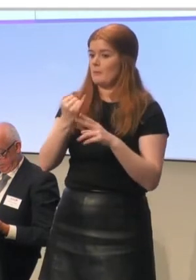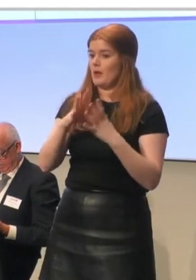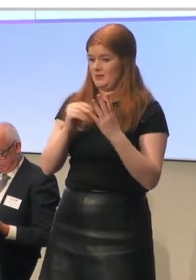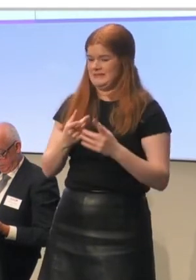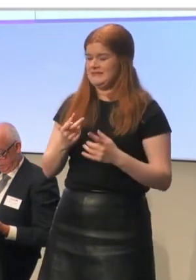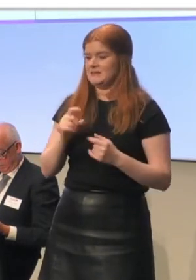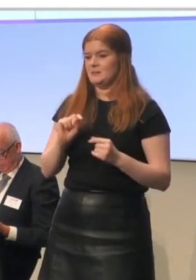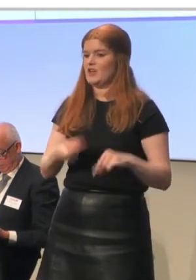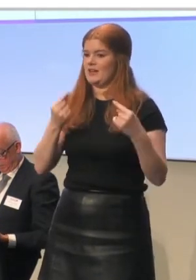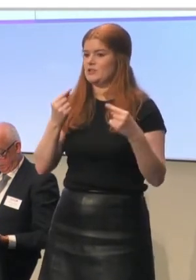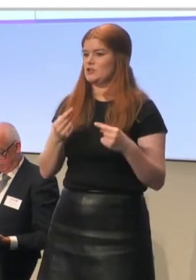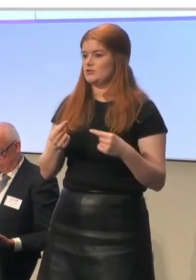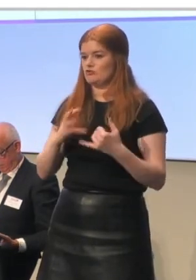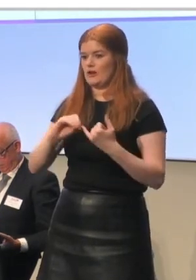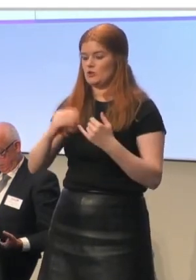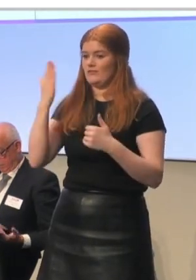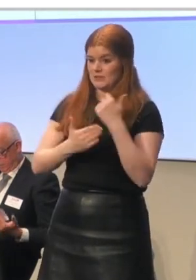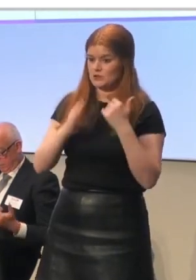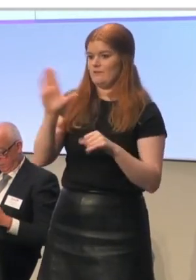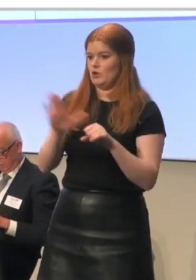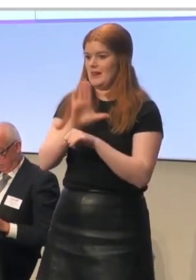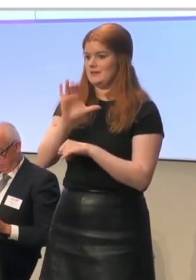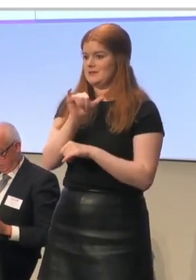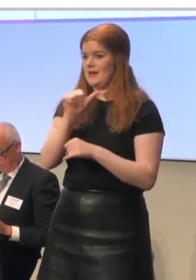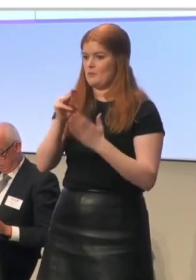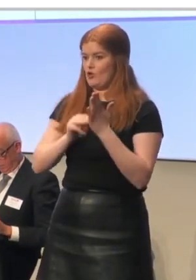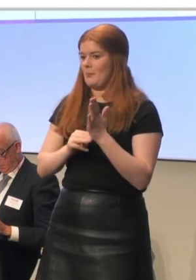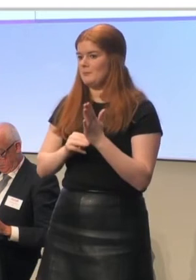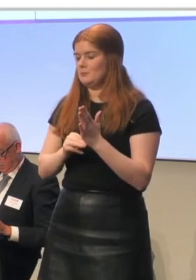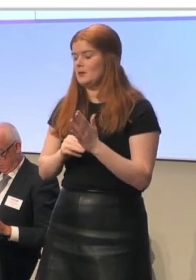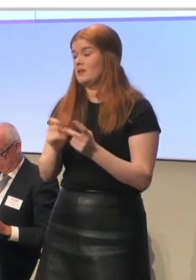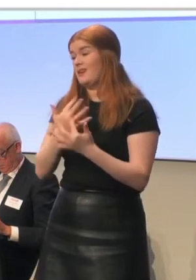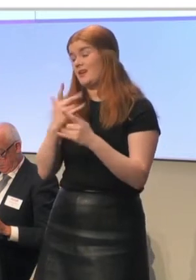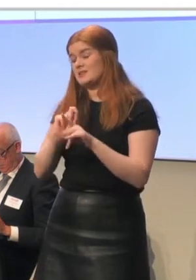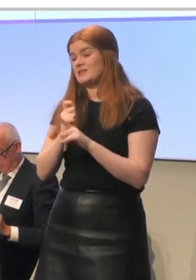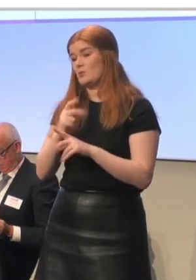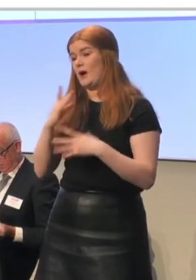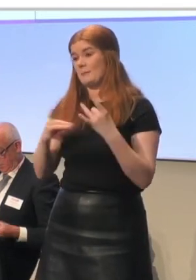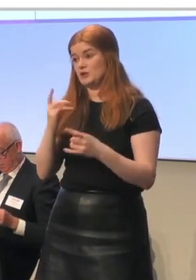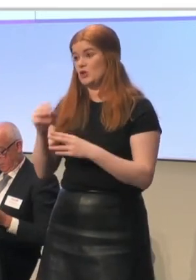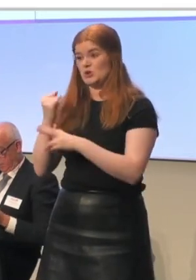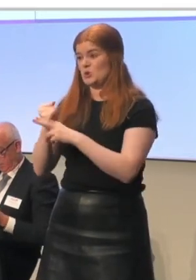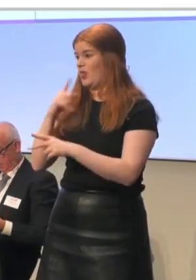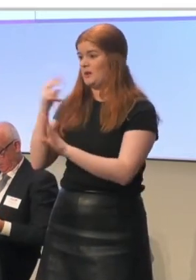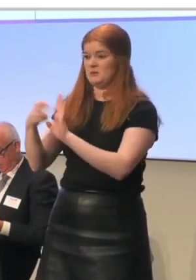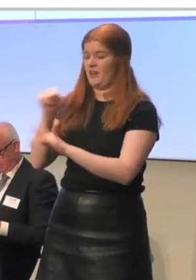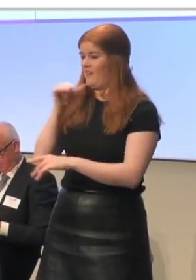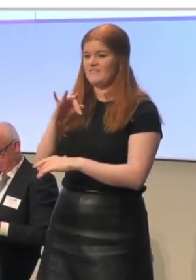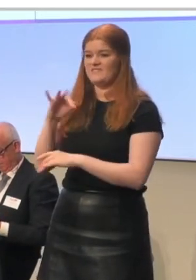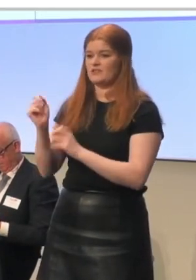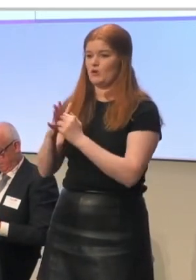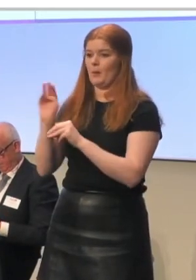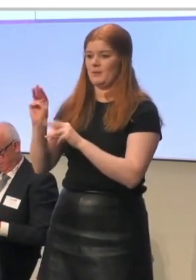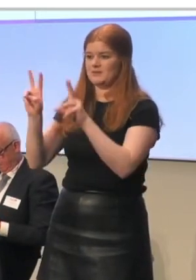in fulfilling all the requirements of the LCA programme. In many cases, the schools were seen as not fit for purpose in terms of